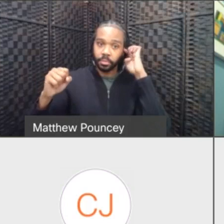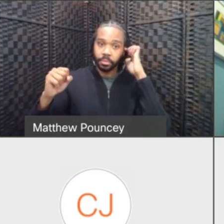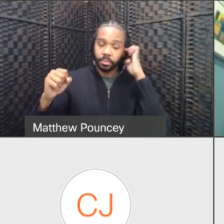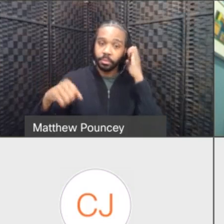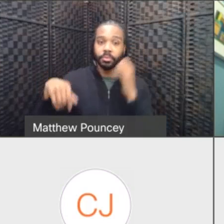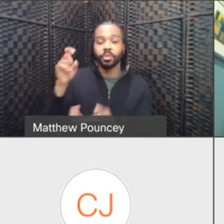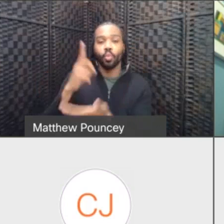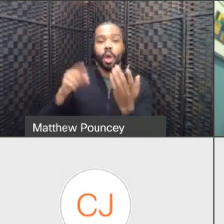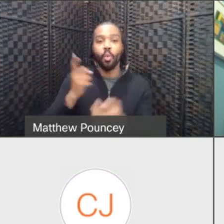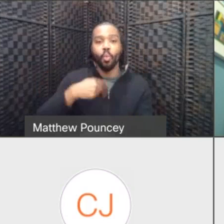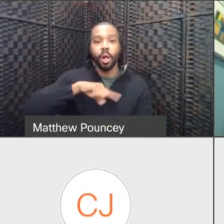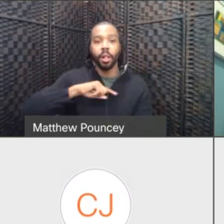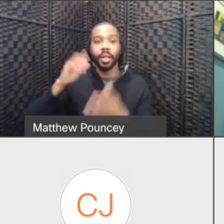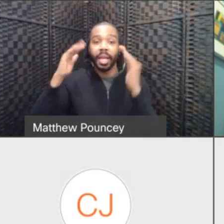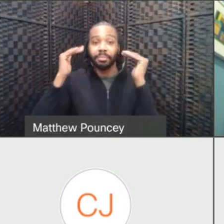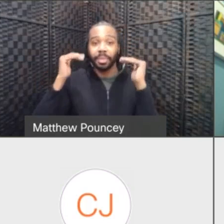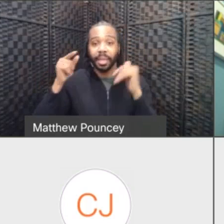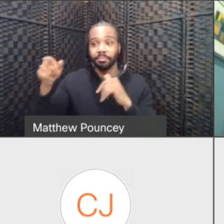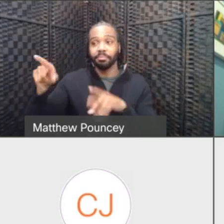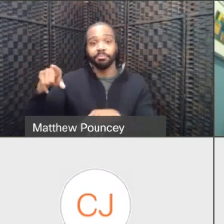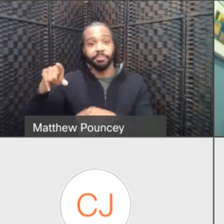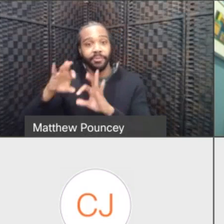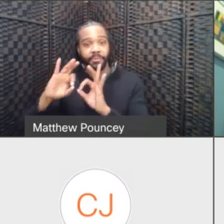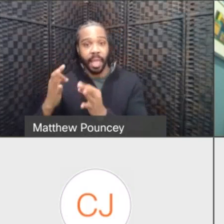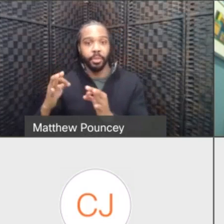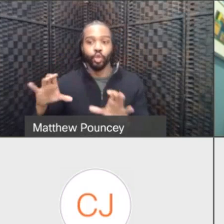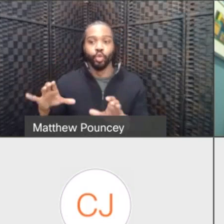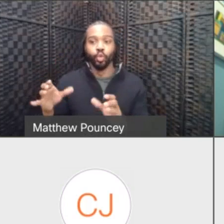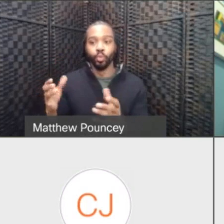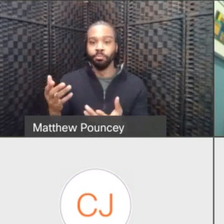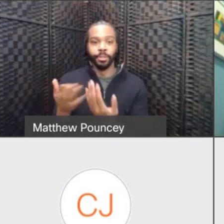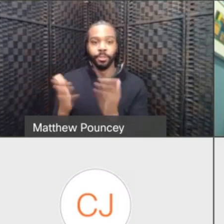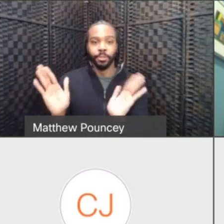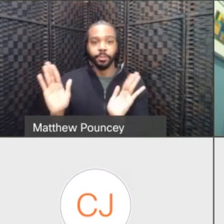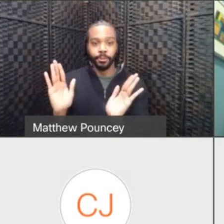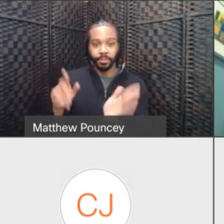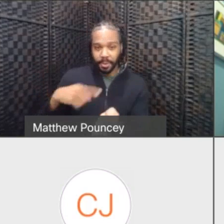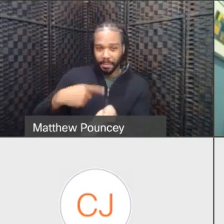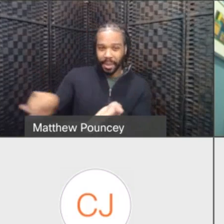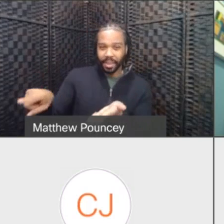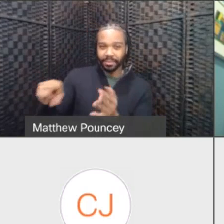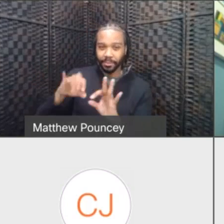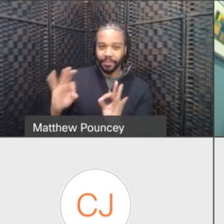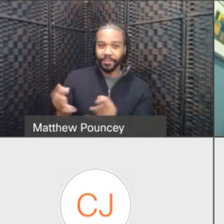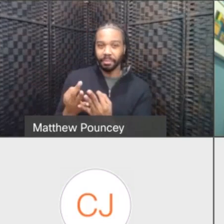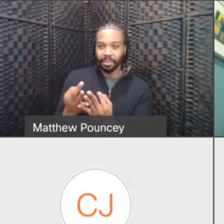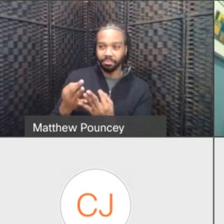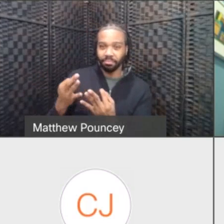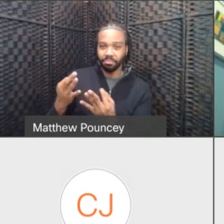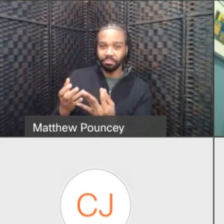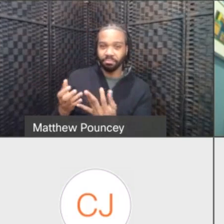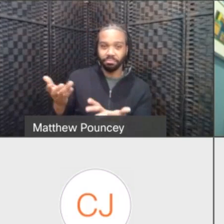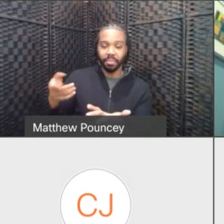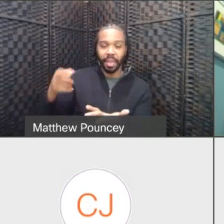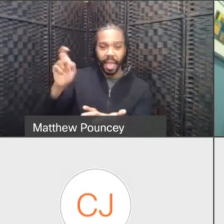would expect families do with their family members aside, and to pay people to do that when family members have to